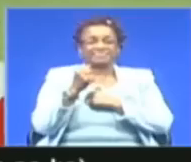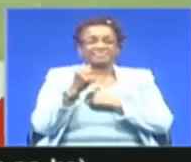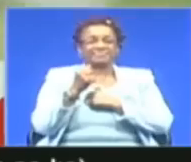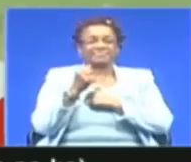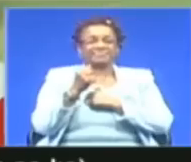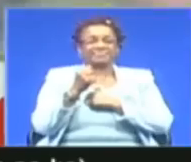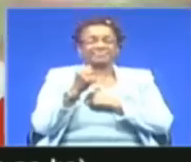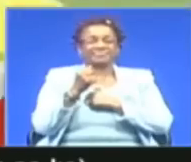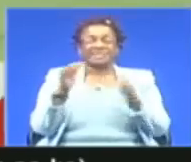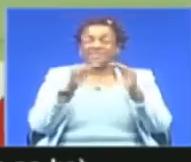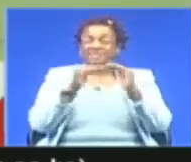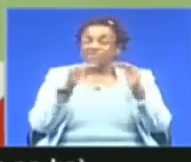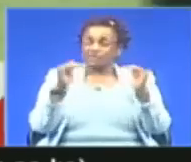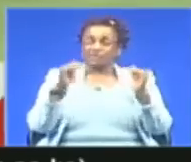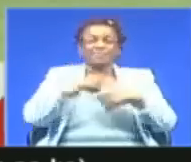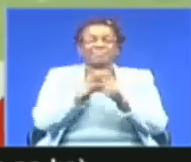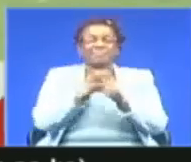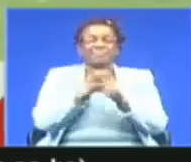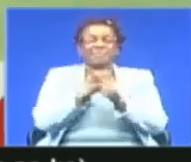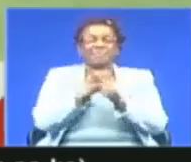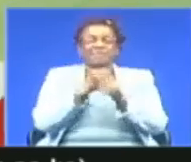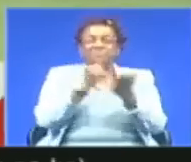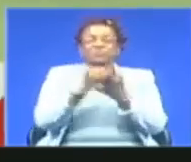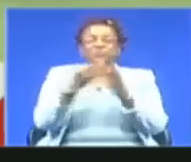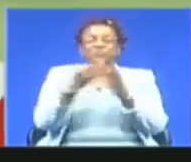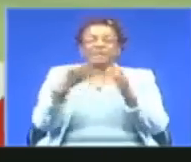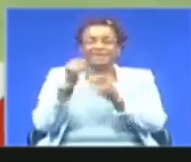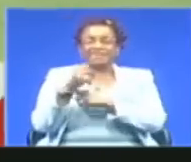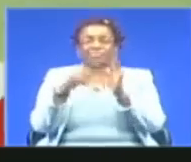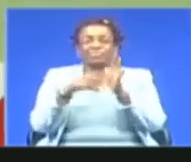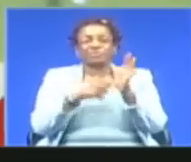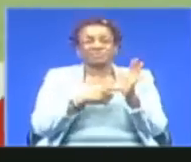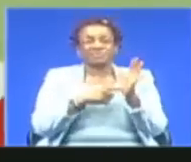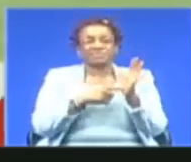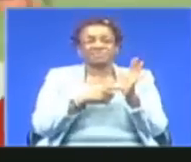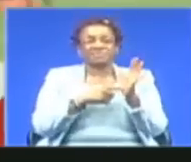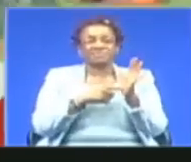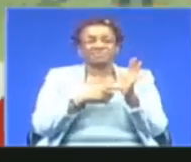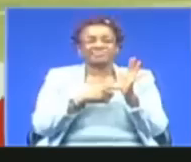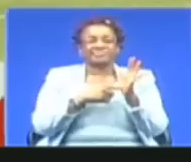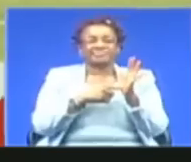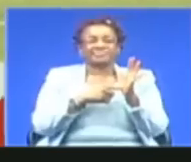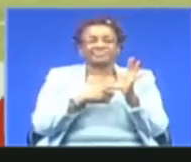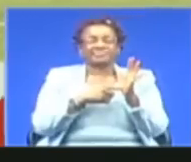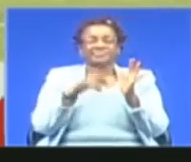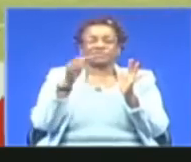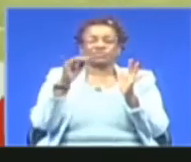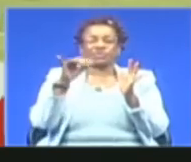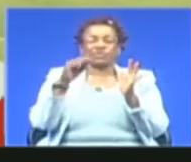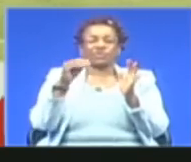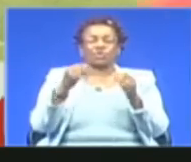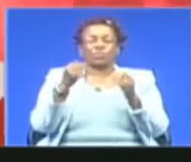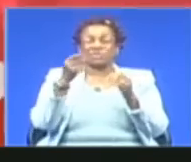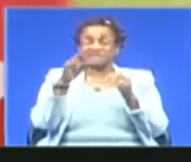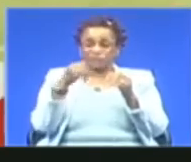The draw leaves Ulinzi one slot above Posta in position 8 on 11 points. At the Camp Toyoyo, Wazito FC collected